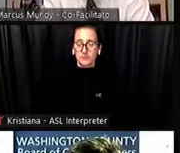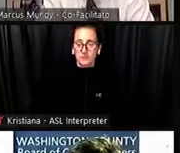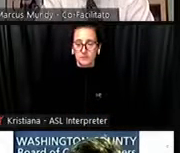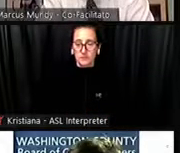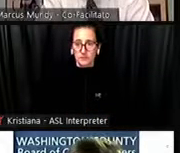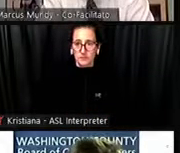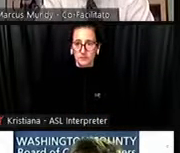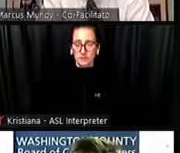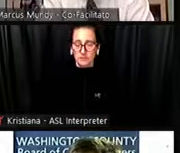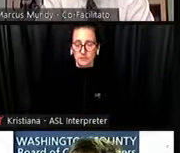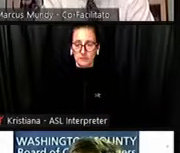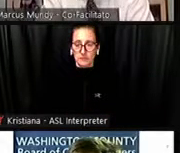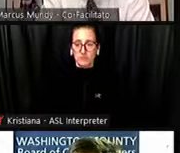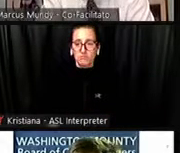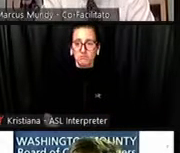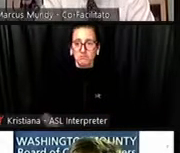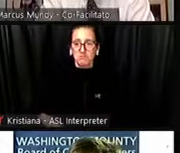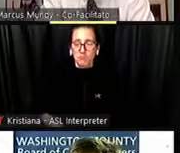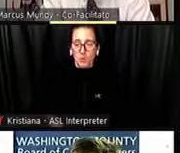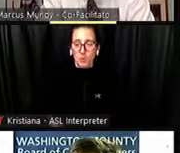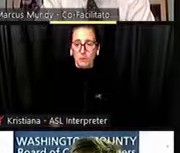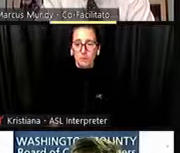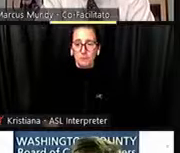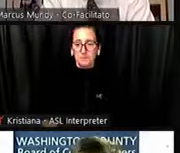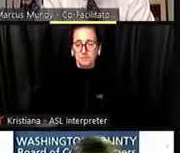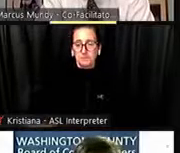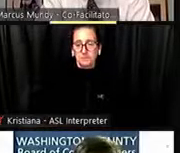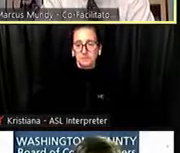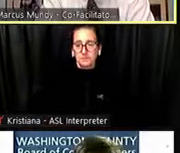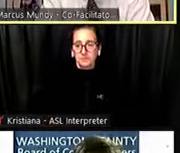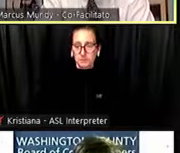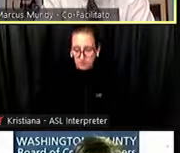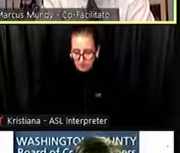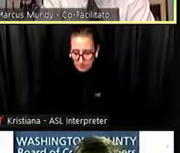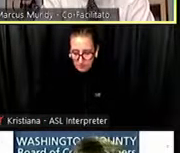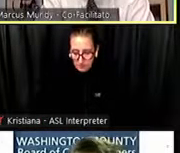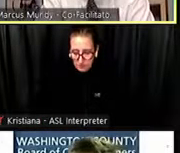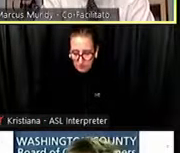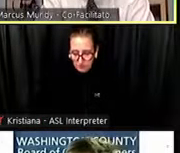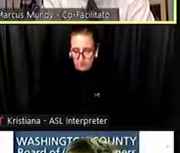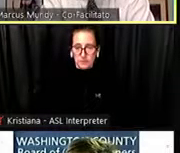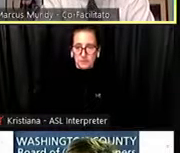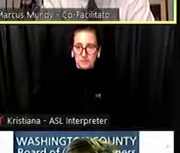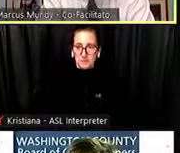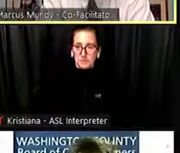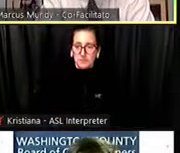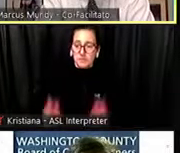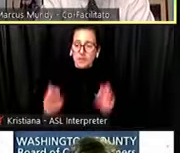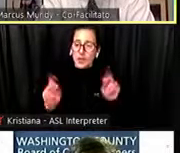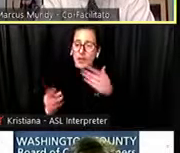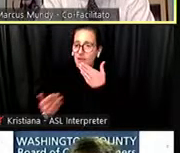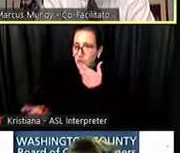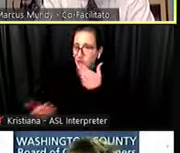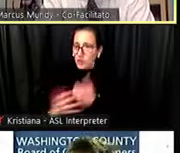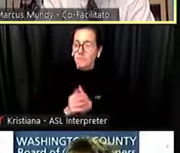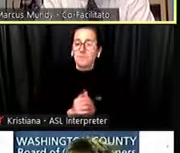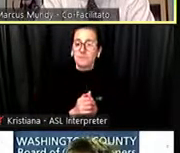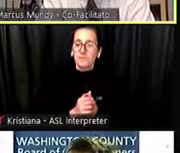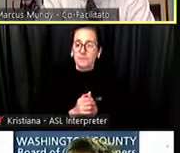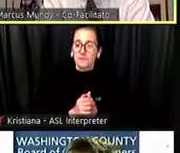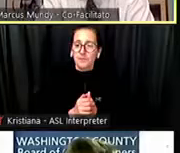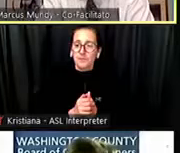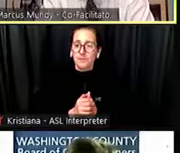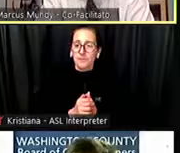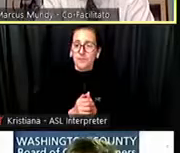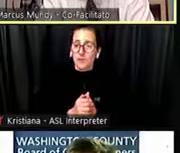Nope. So, all right. Thank you, Chair. Thank you, Kevin. Latricia, you sounded as if you had a few